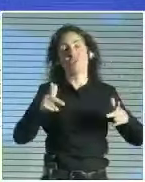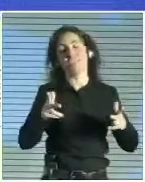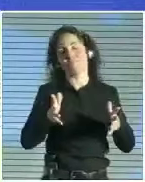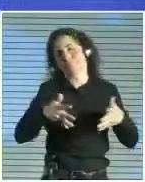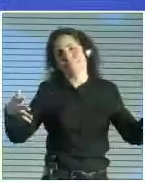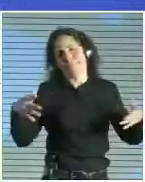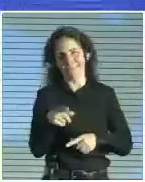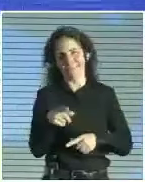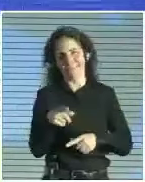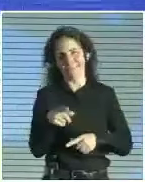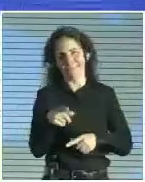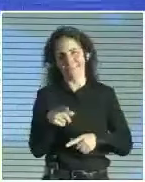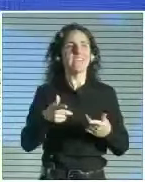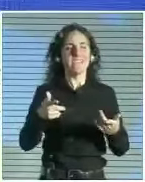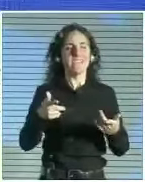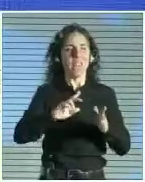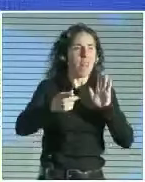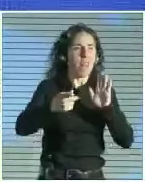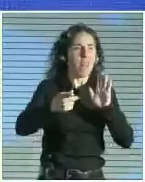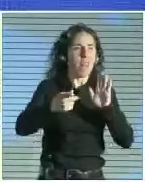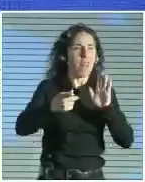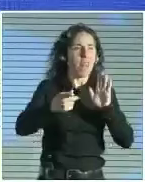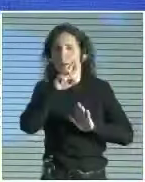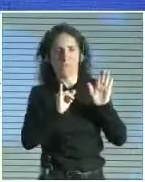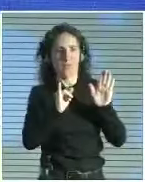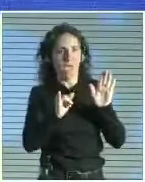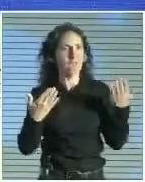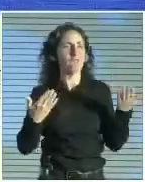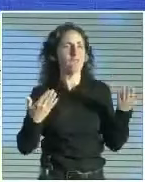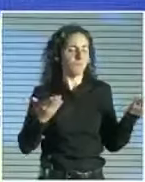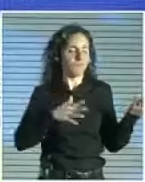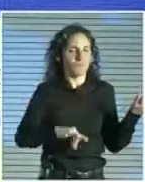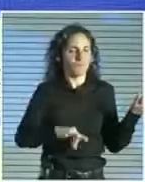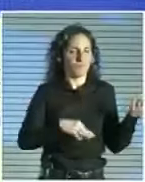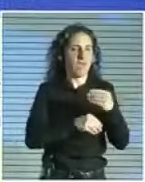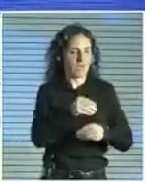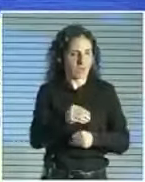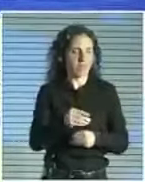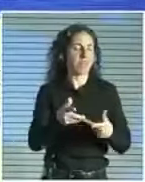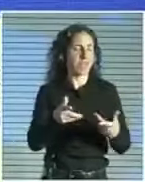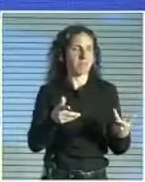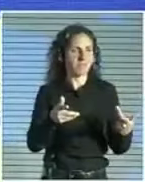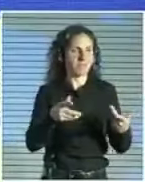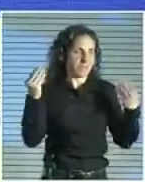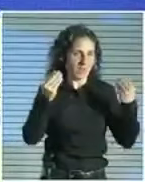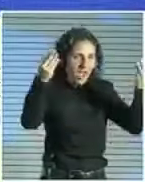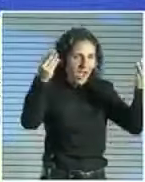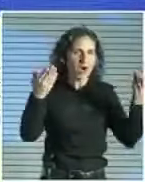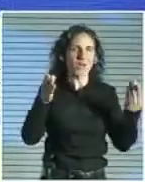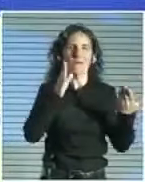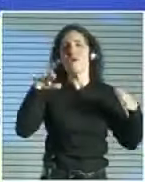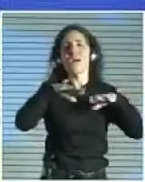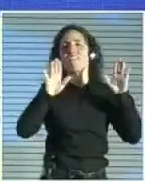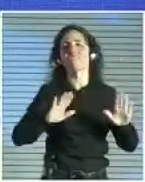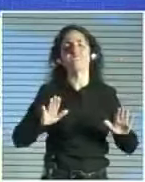they can make the reporting things, the issues, because for the small family-owned businesses, that's a real challenge.